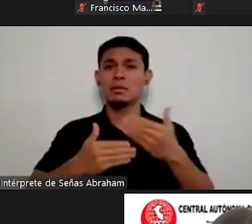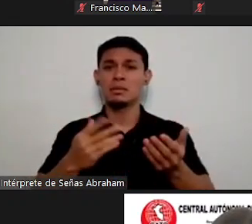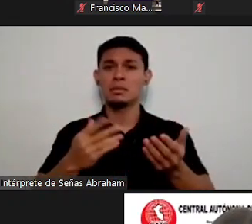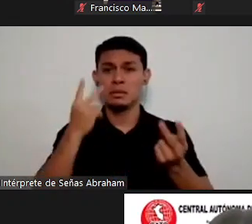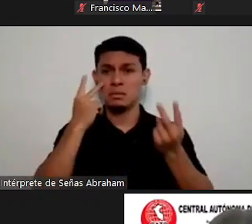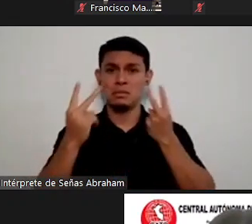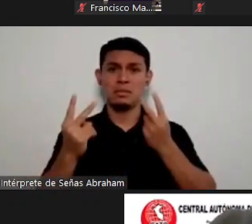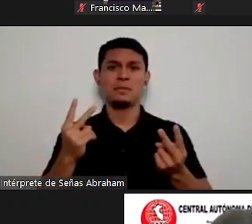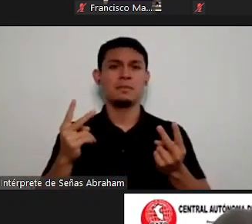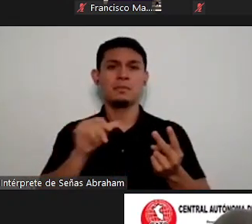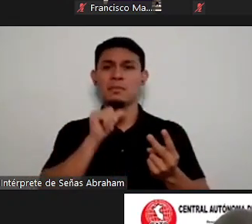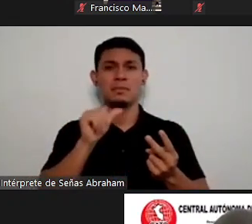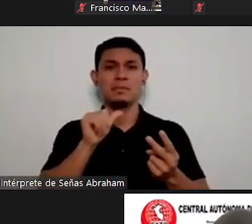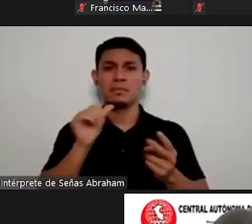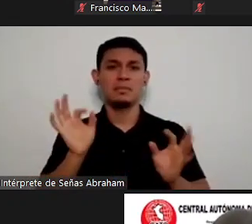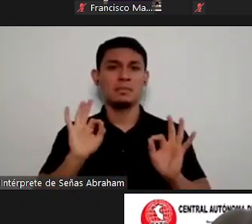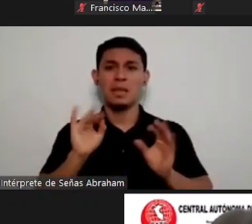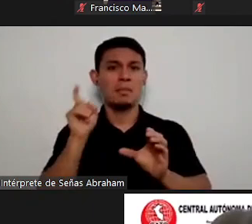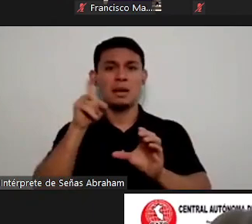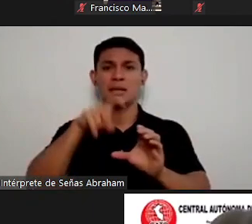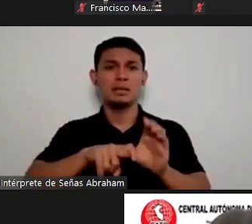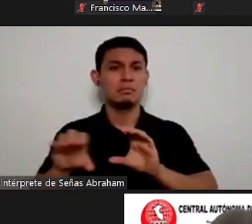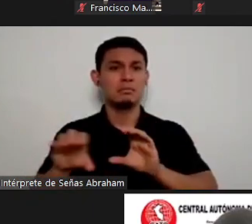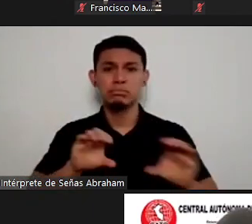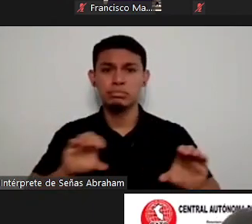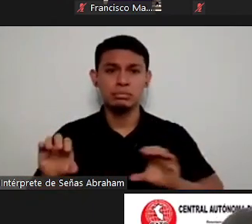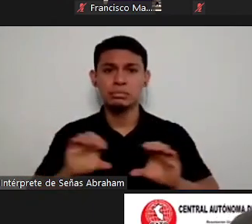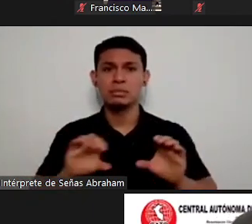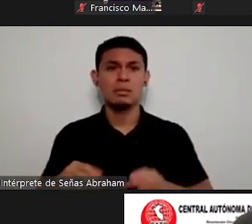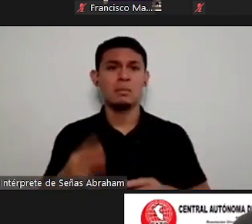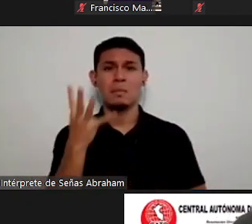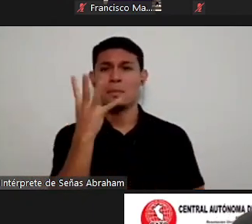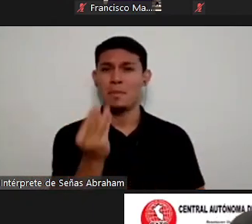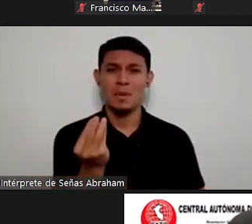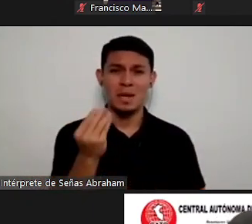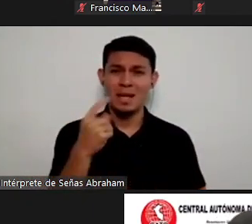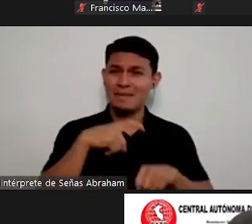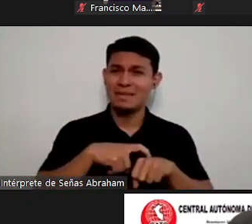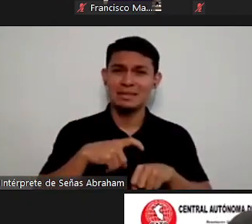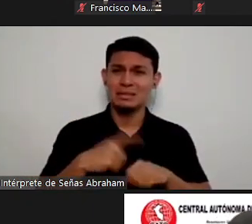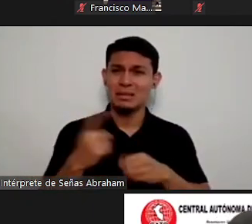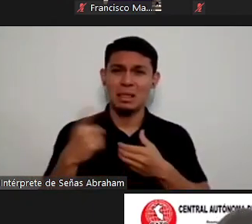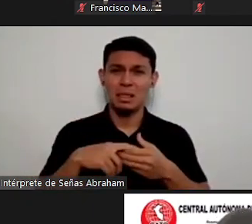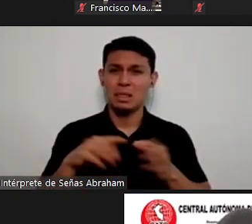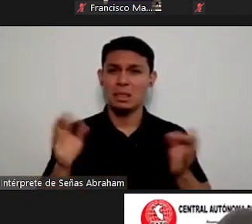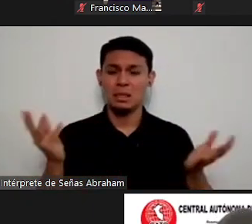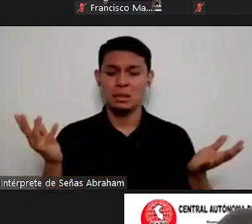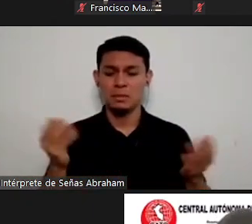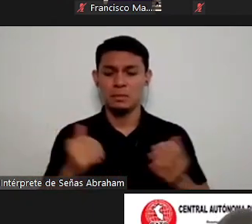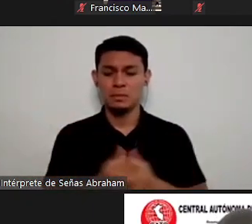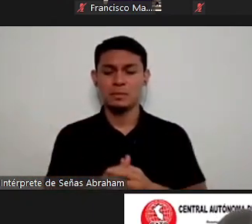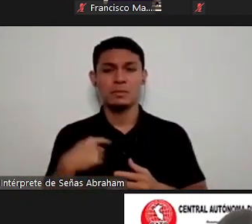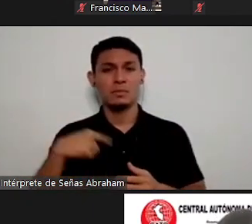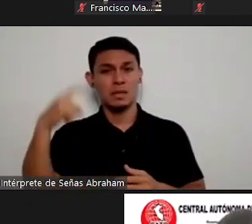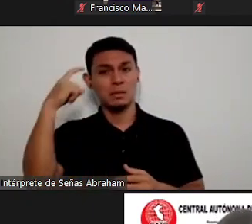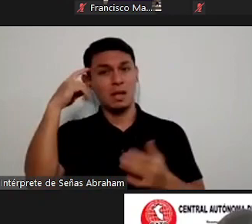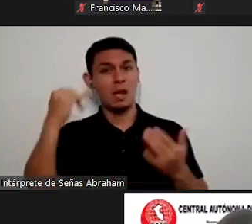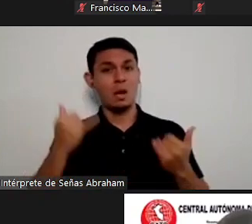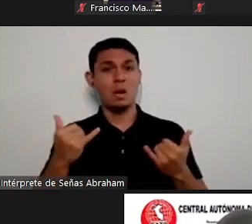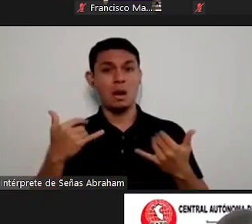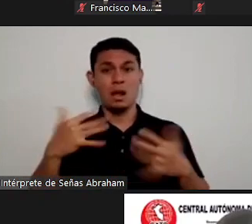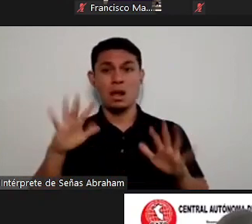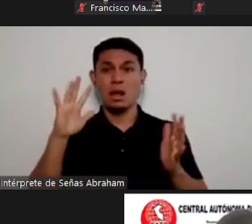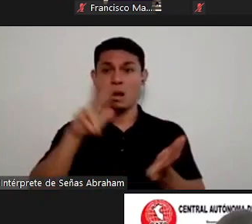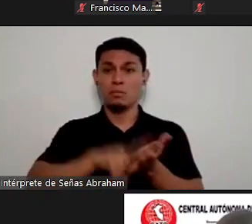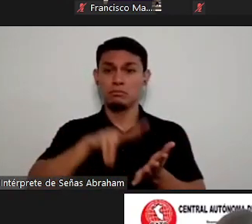during the process as we have mentioned they haven't been actively participating very few instances i think that